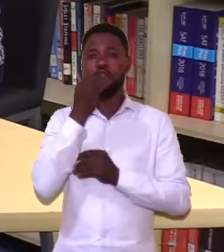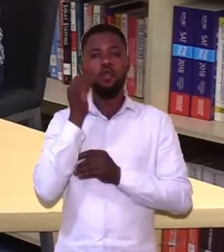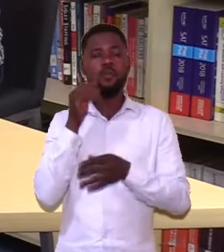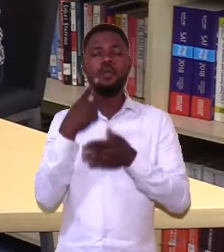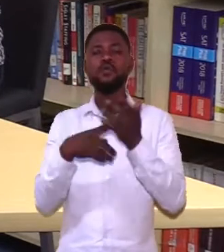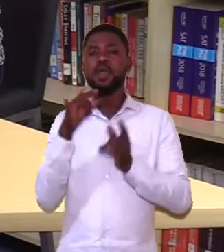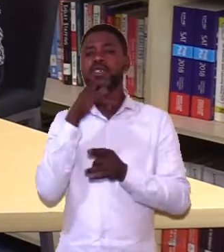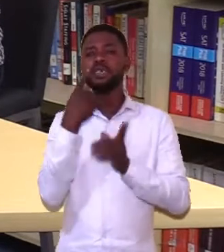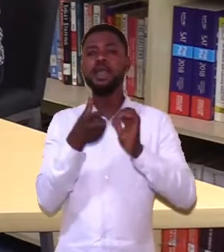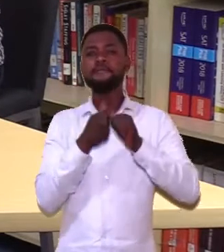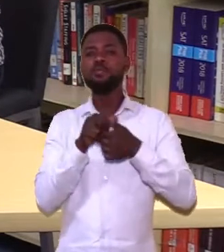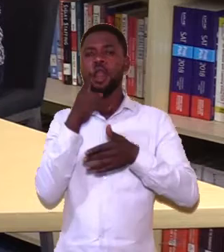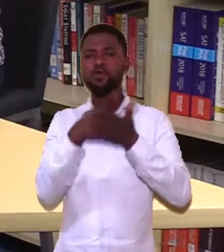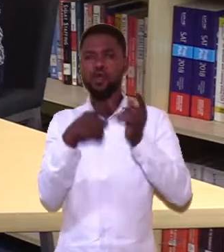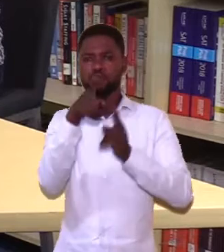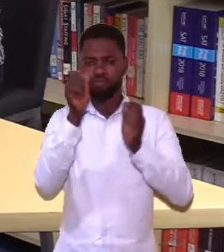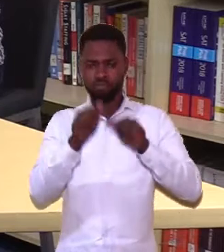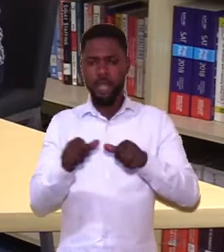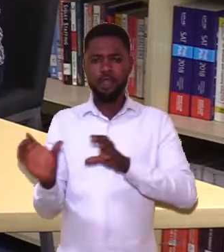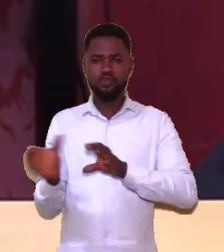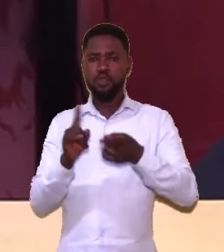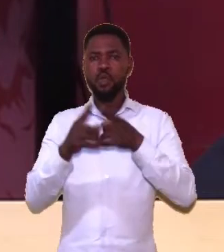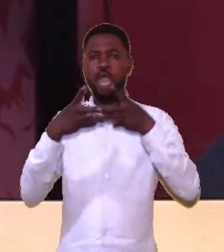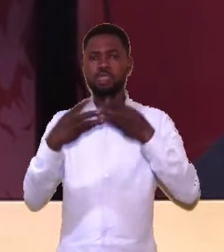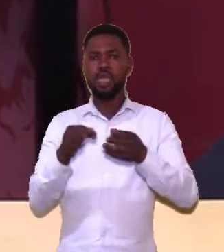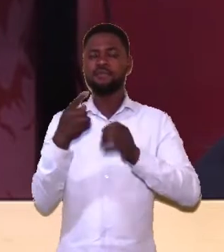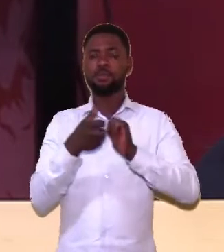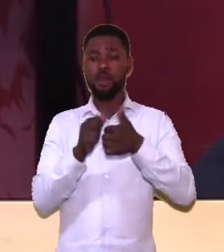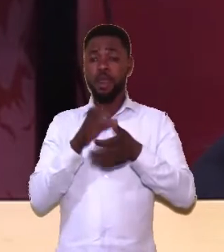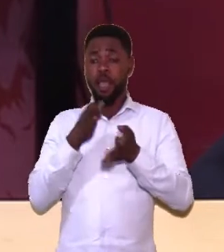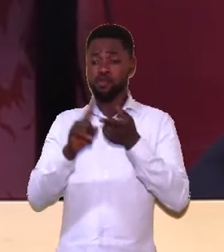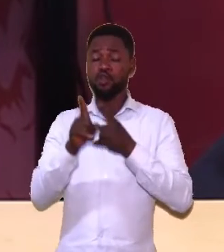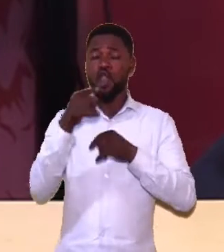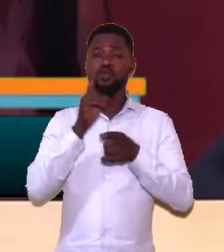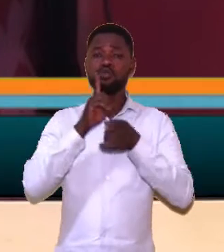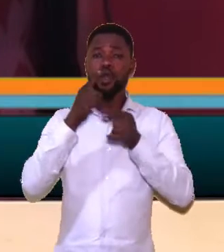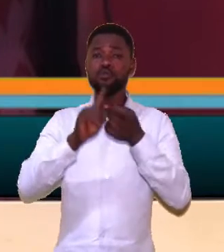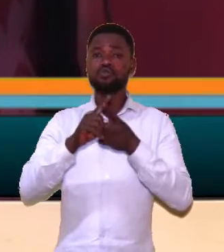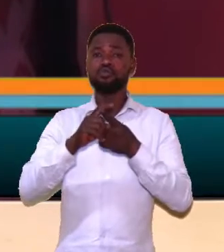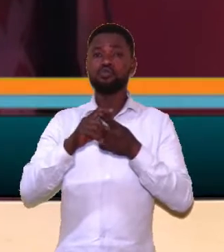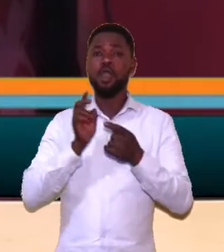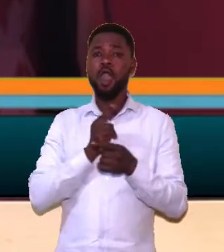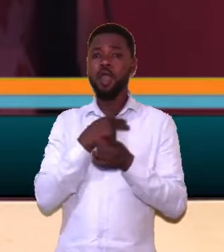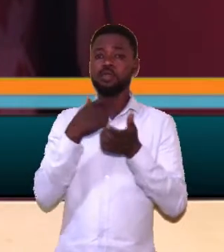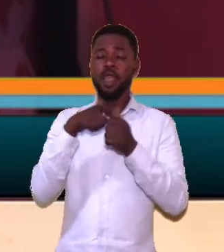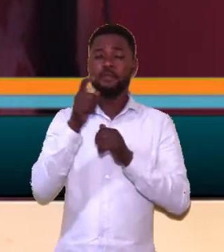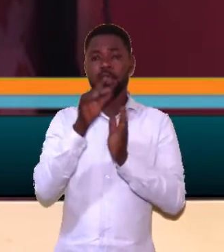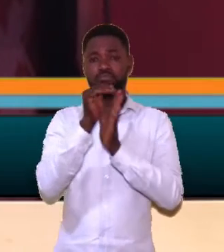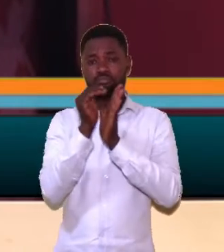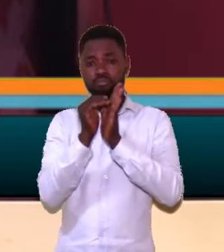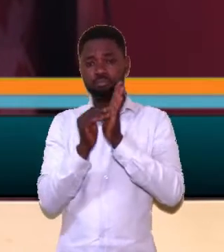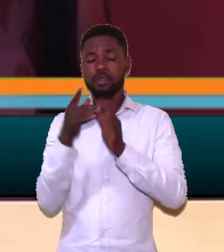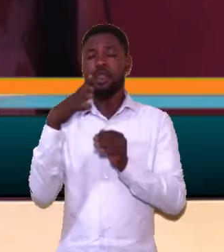is the problem? What can you do to solve the problem? Now, Nisi, I want you to talk to us about the inquiry-based learning that you